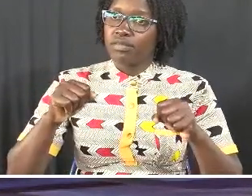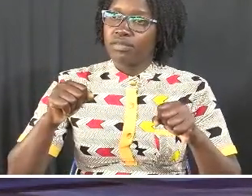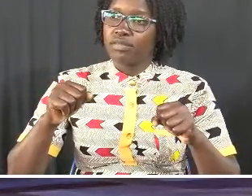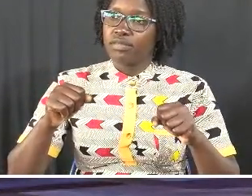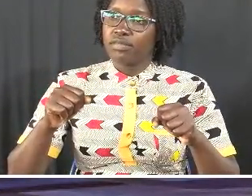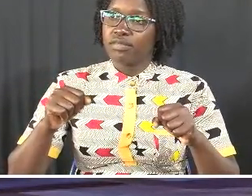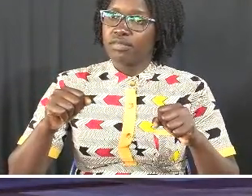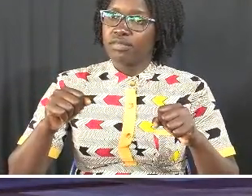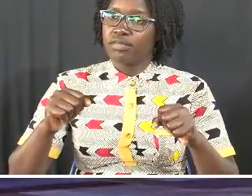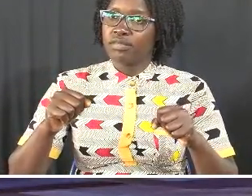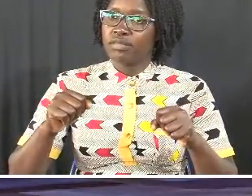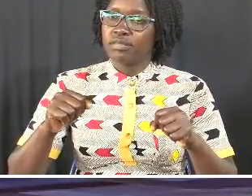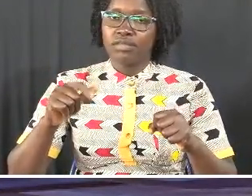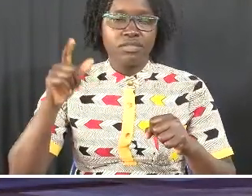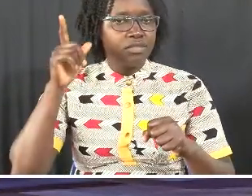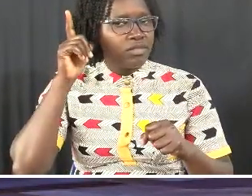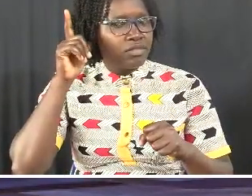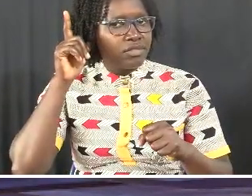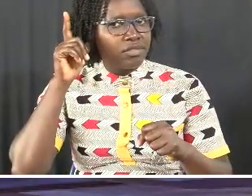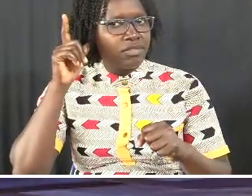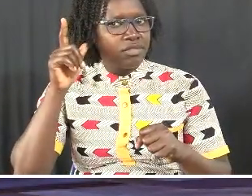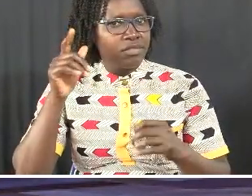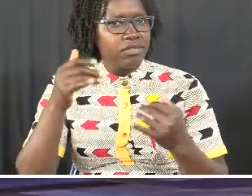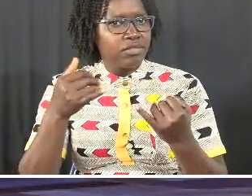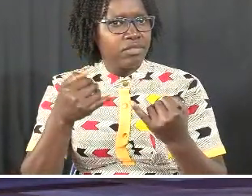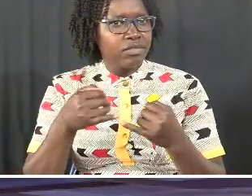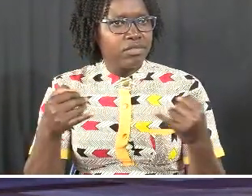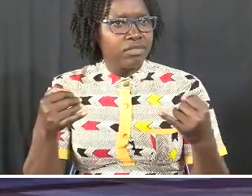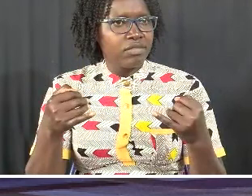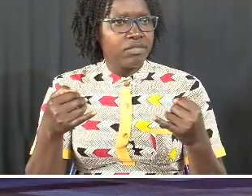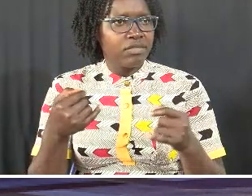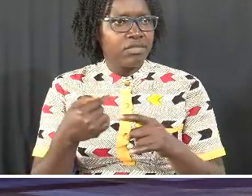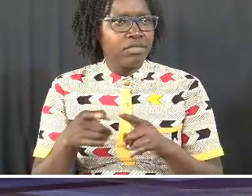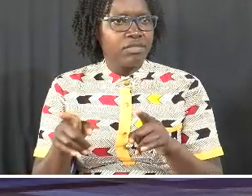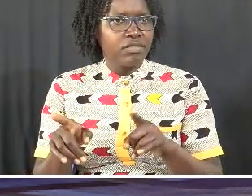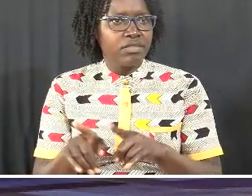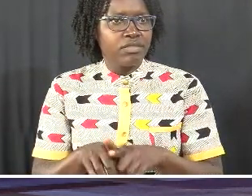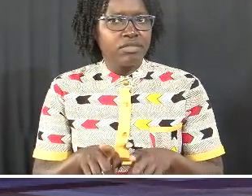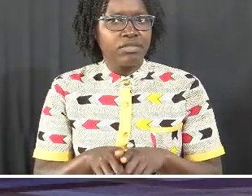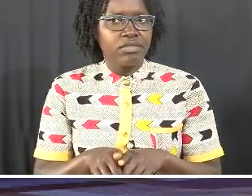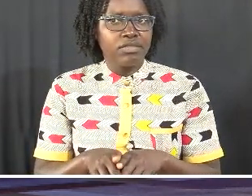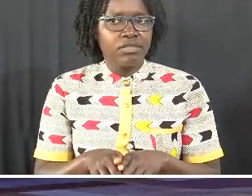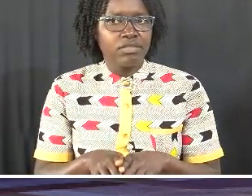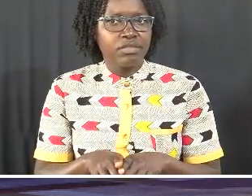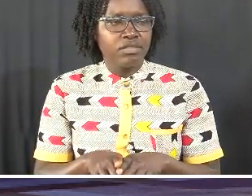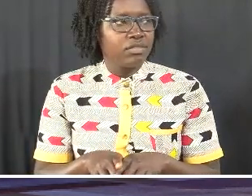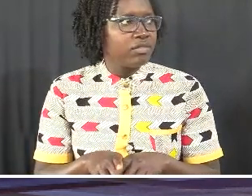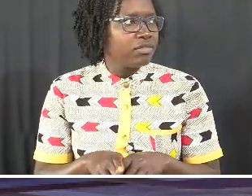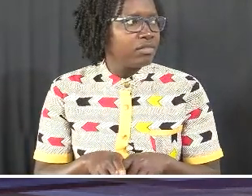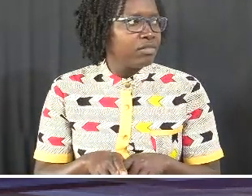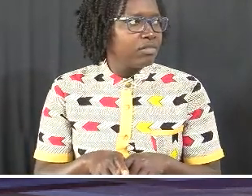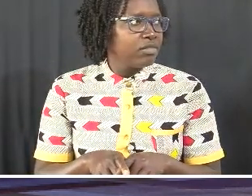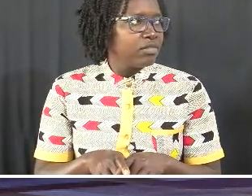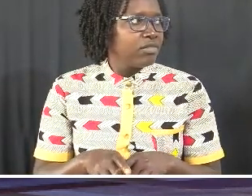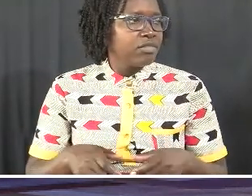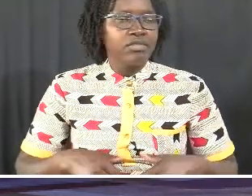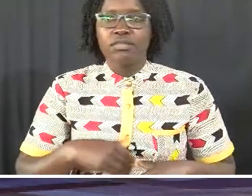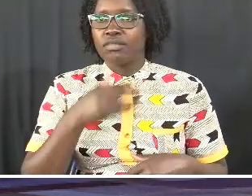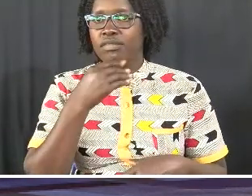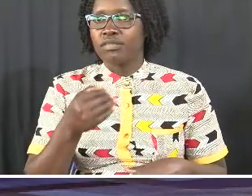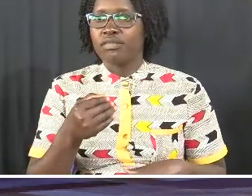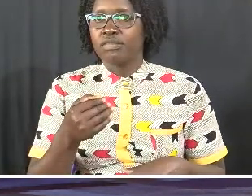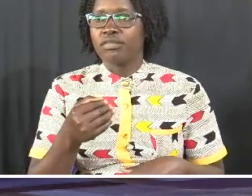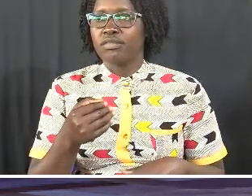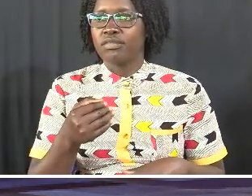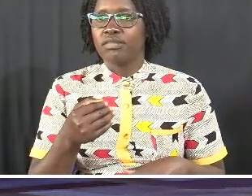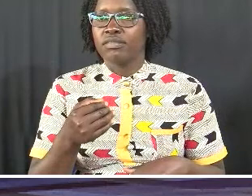read recently online, also in these our gadgets, our phones. There's a young man who came from the